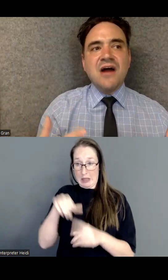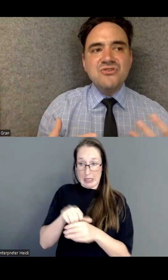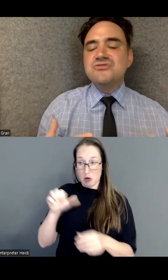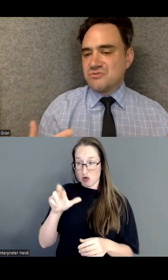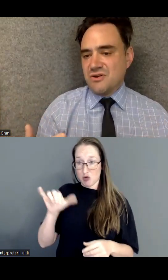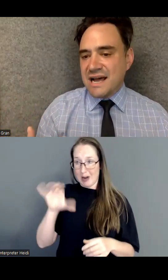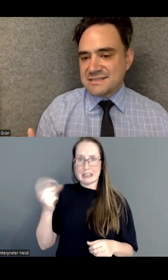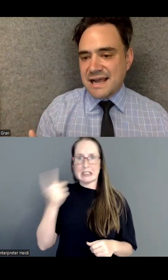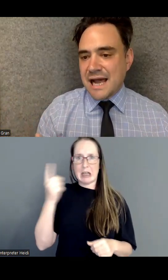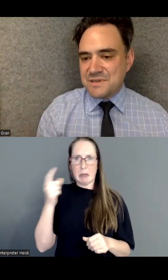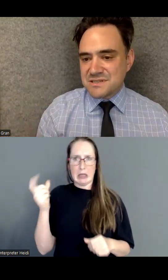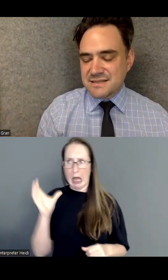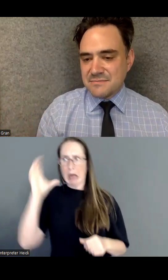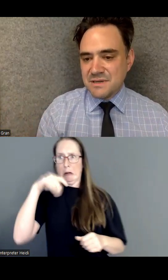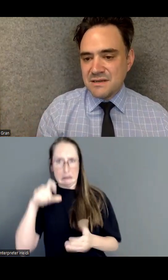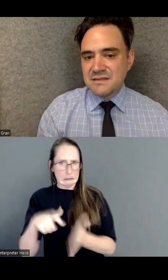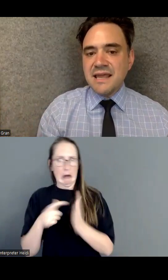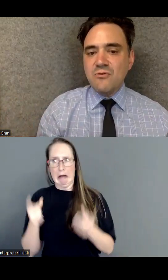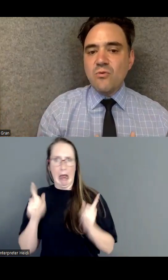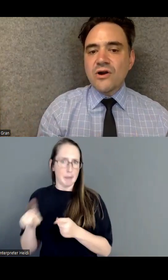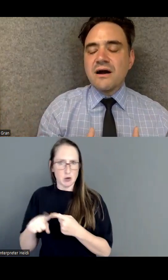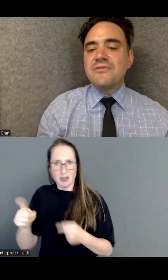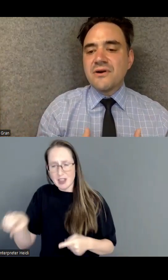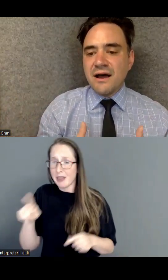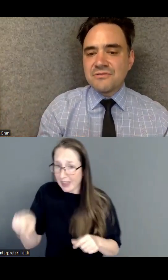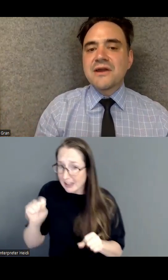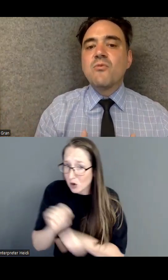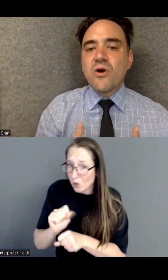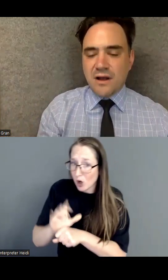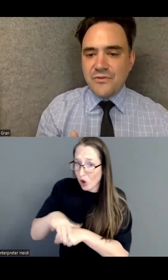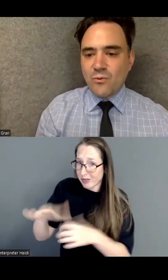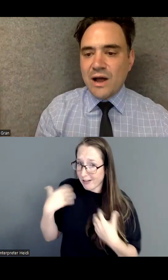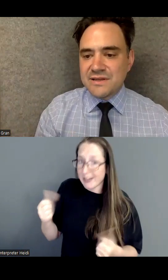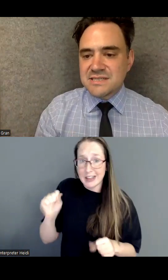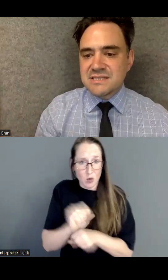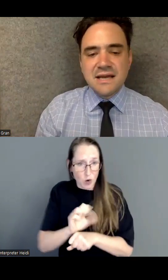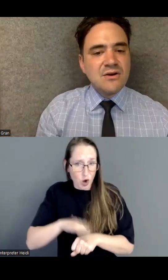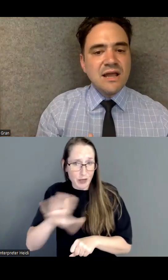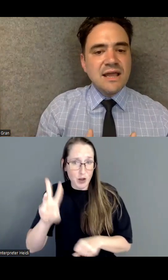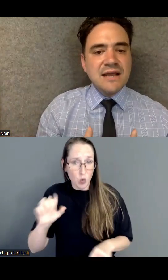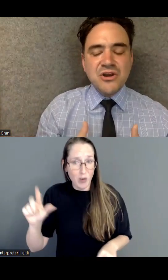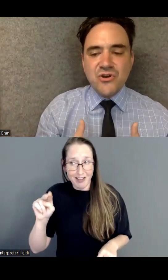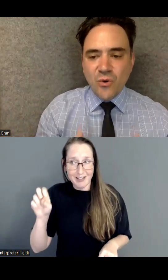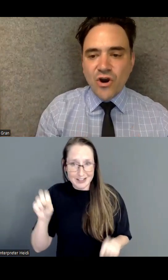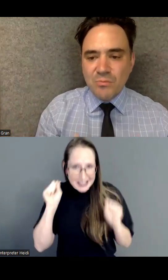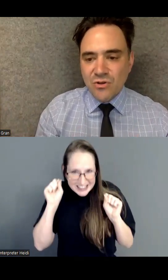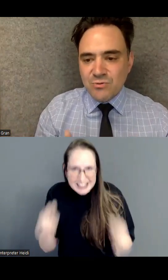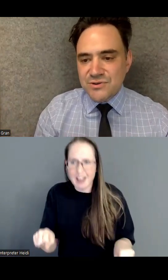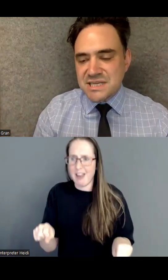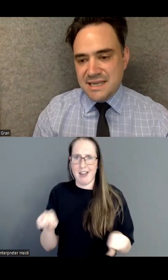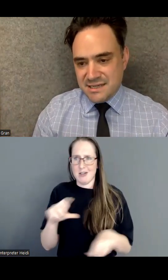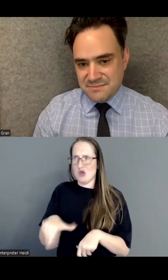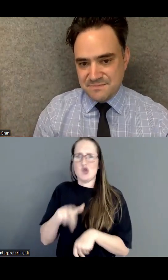something unusual has to happen to them. They can work on their health, they can work on their wellness in a